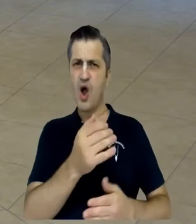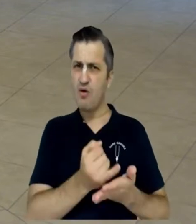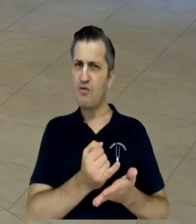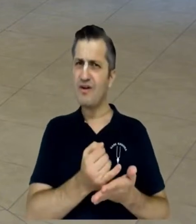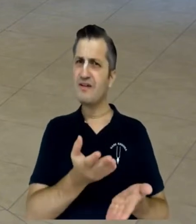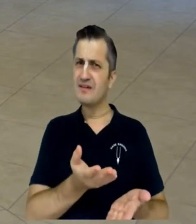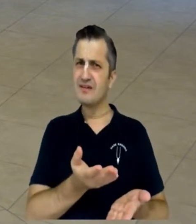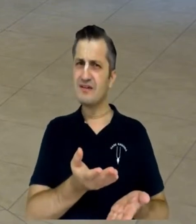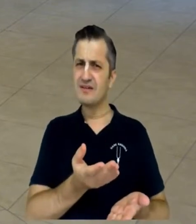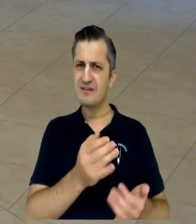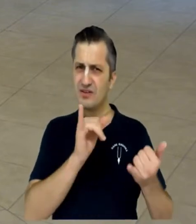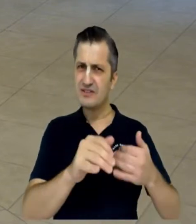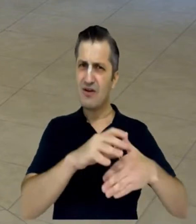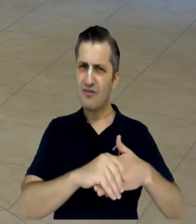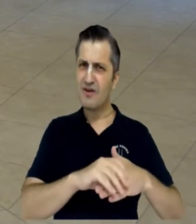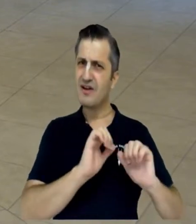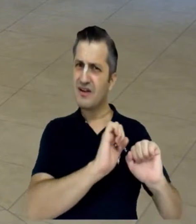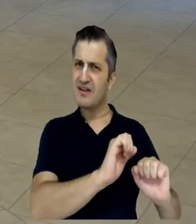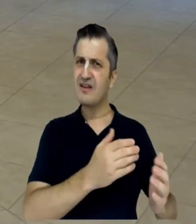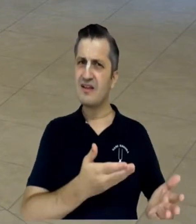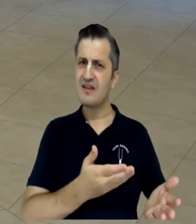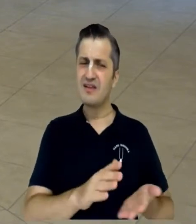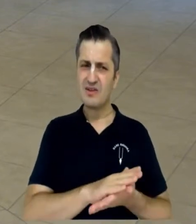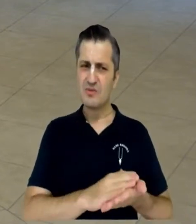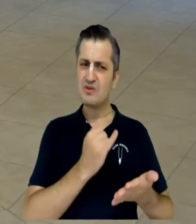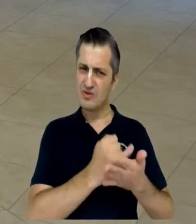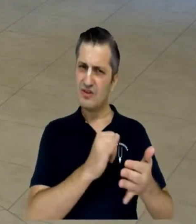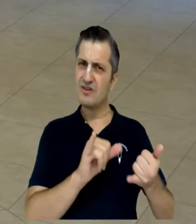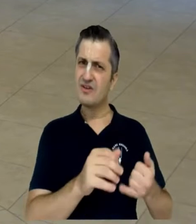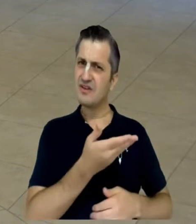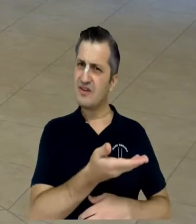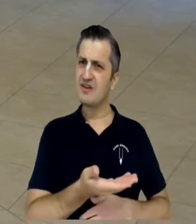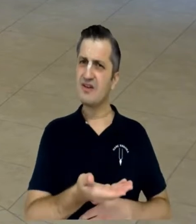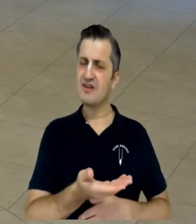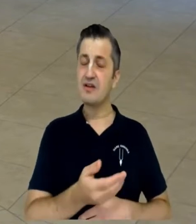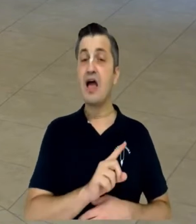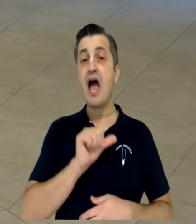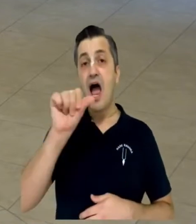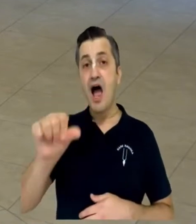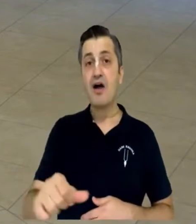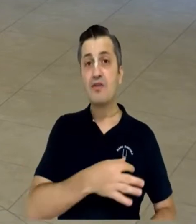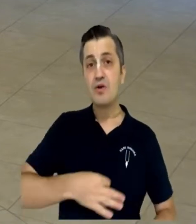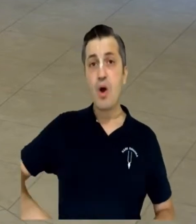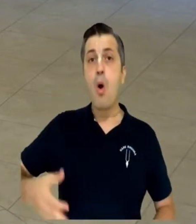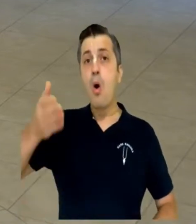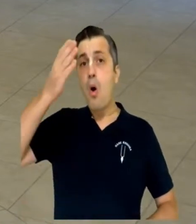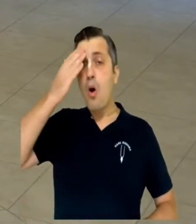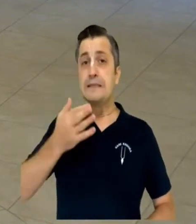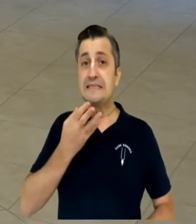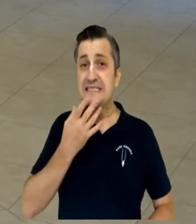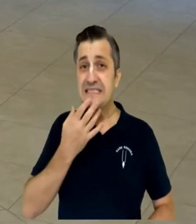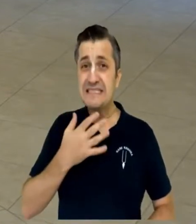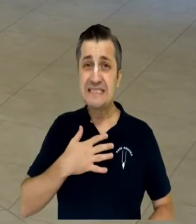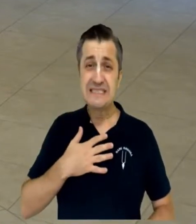in that way, insulting Krishna. And also at the end, when they realized their mistake, they were kind of still too